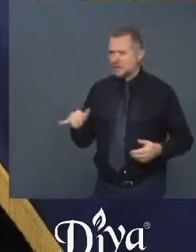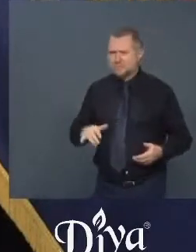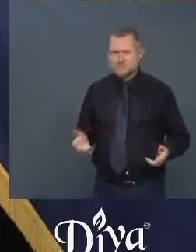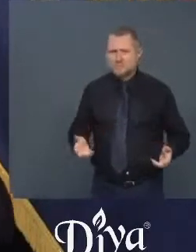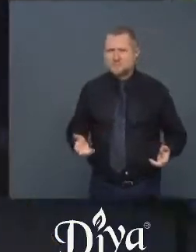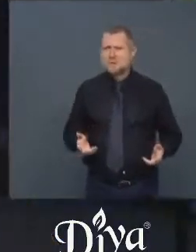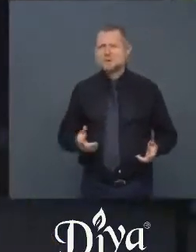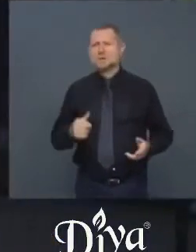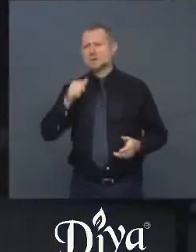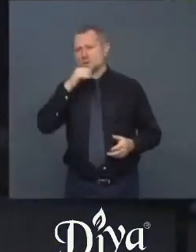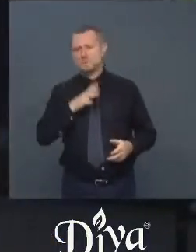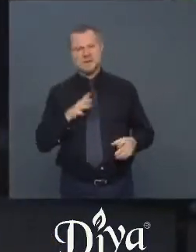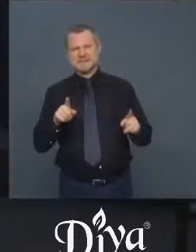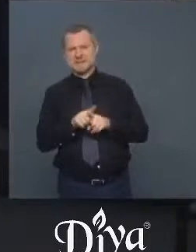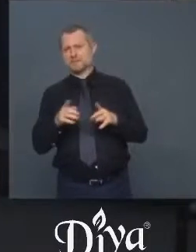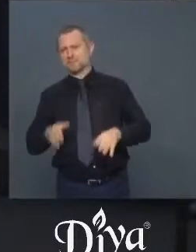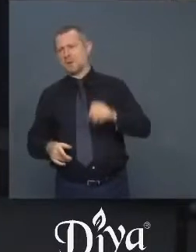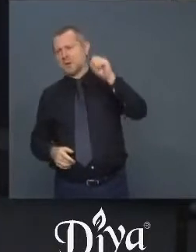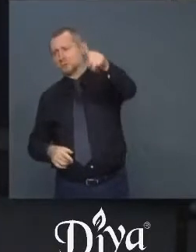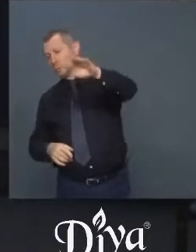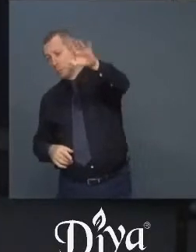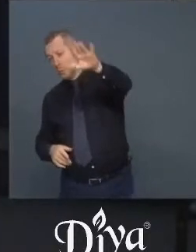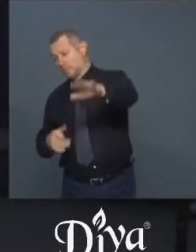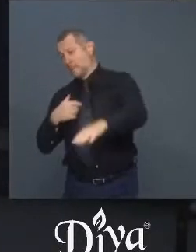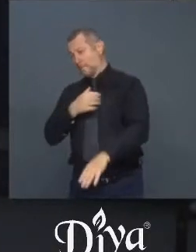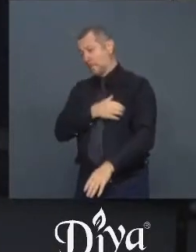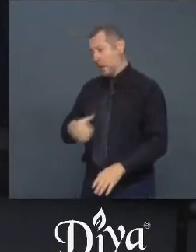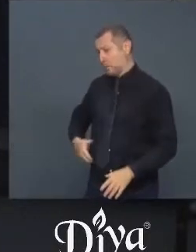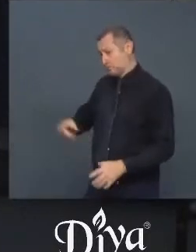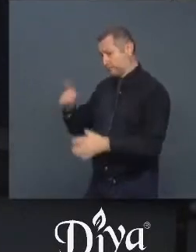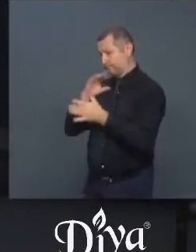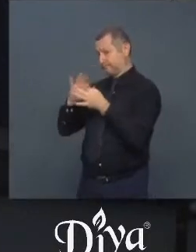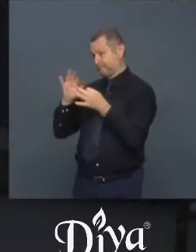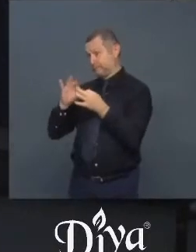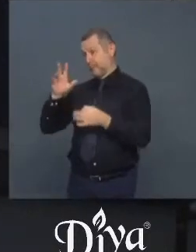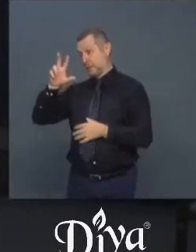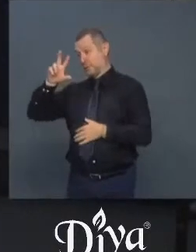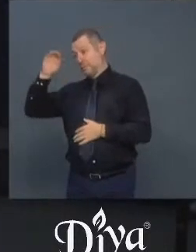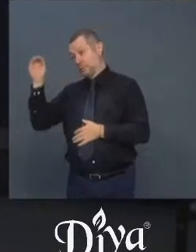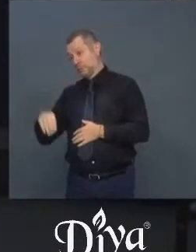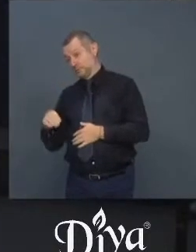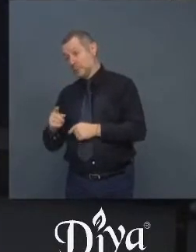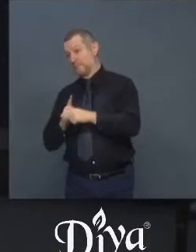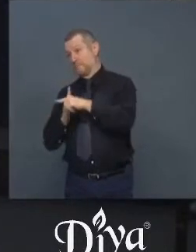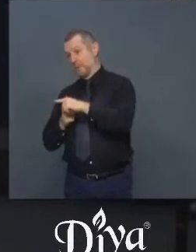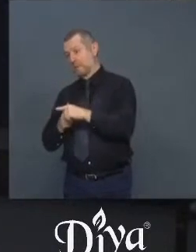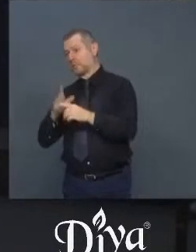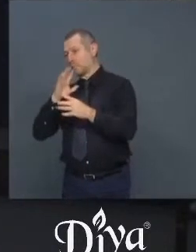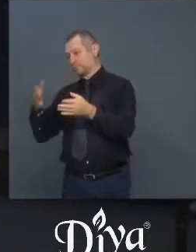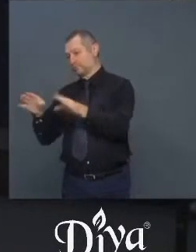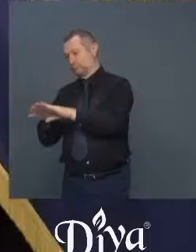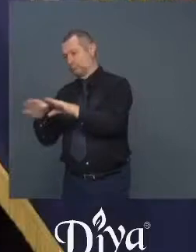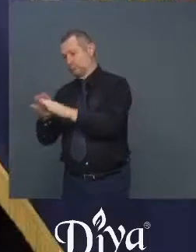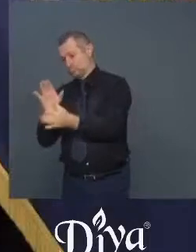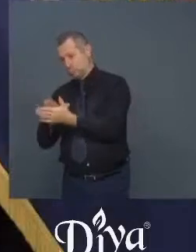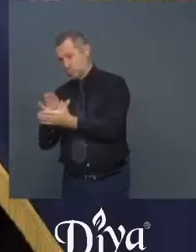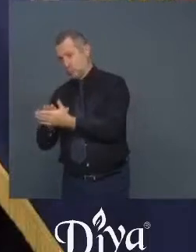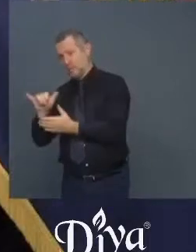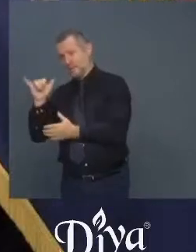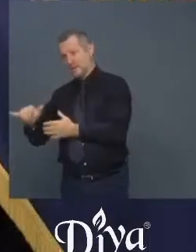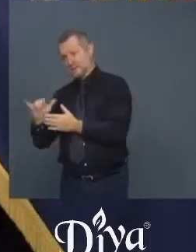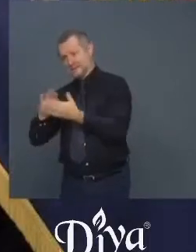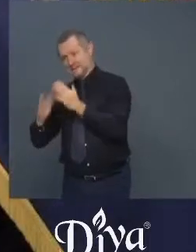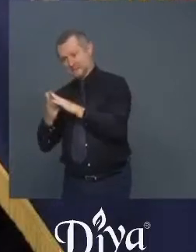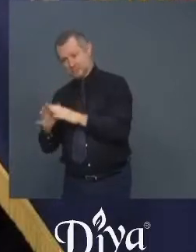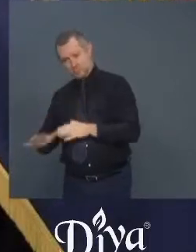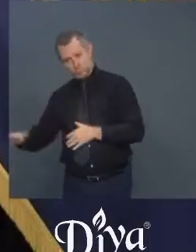schools issue then, Mayor Bill de Blasio says at 3%, he's going to close schools if that's the citywide average. Is the state